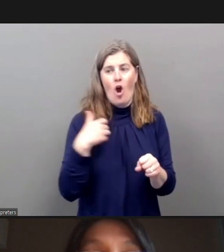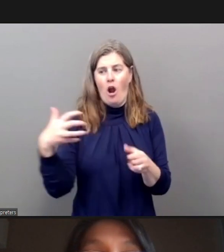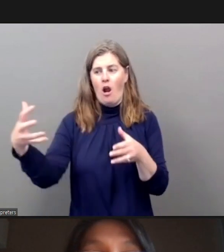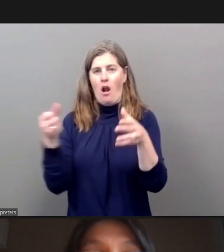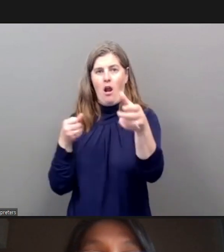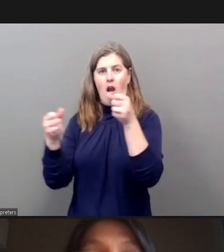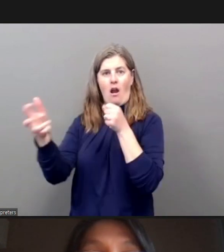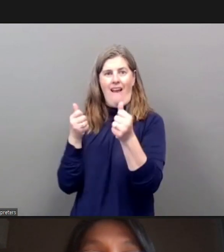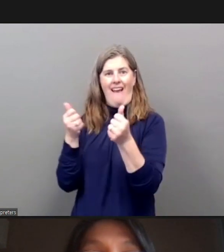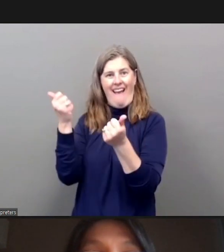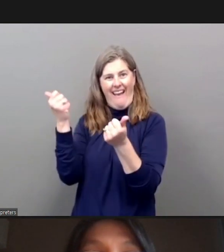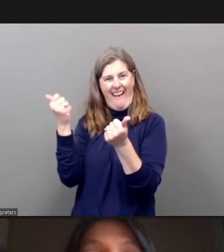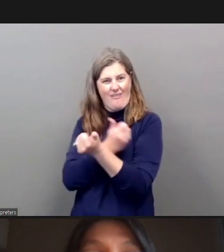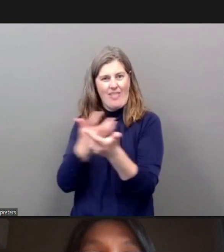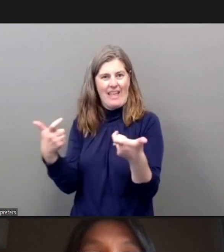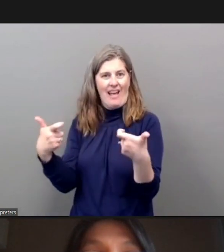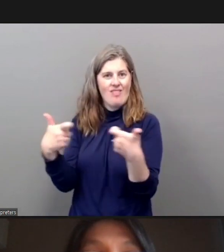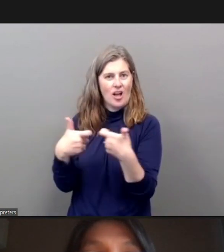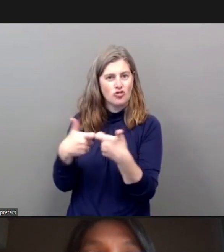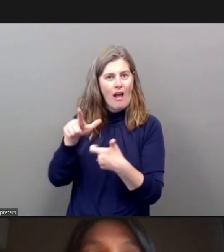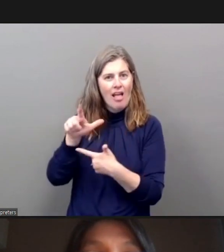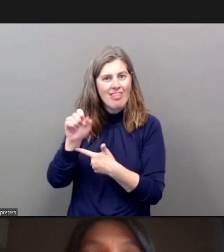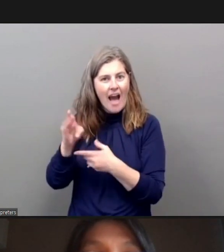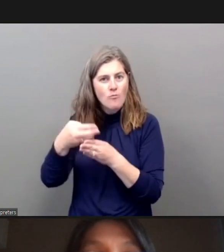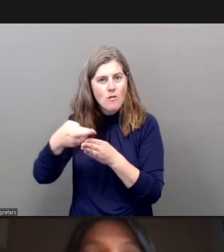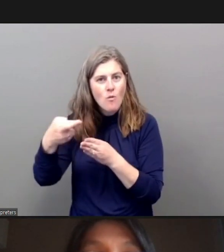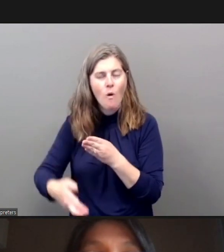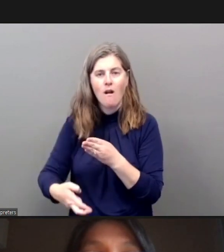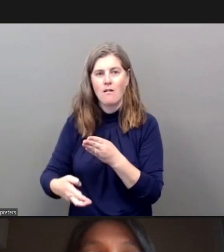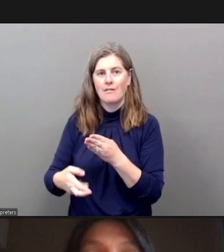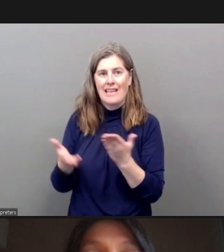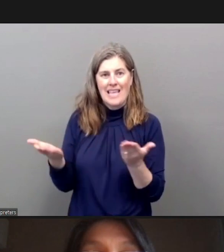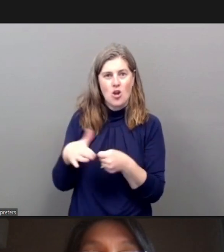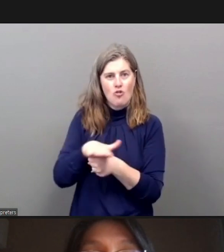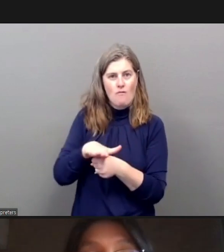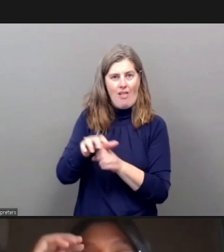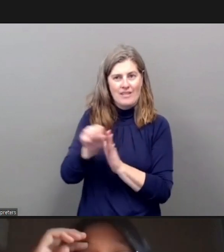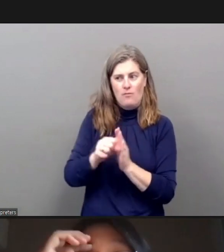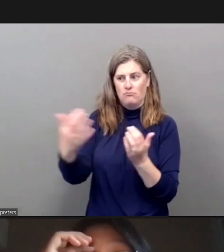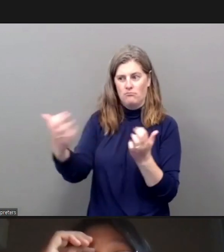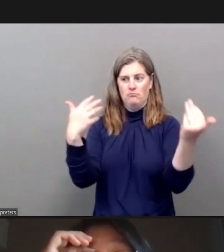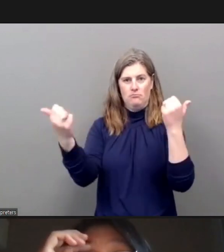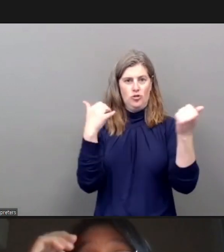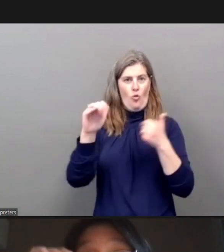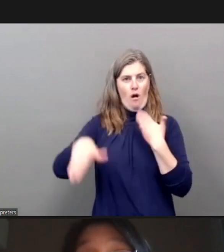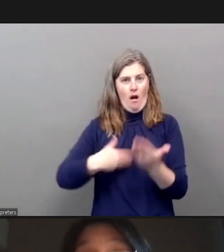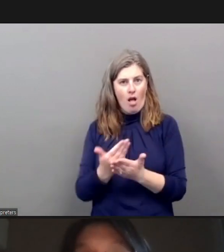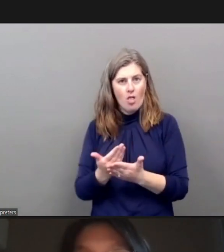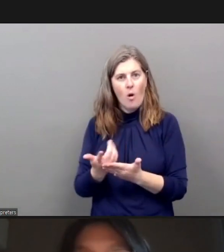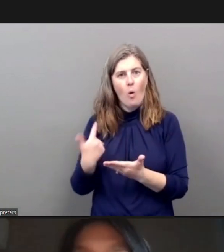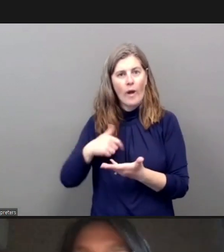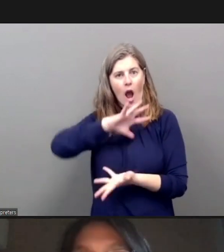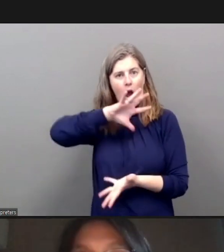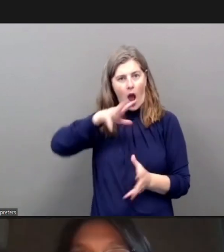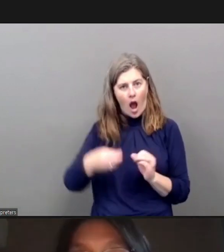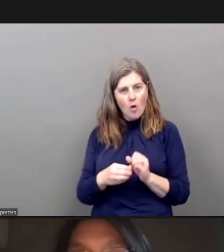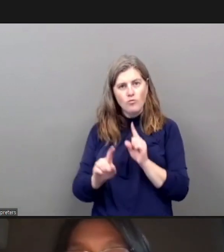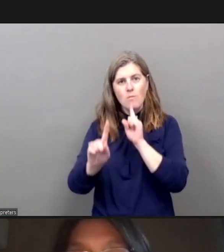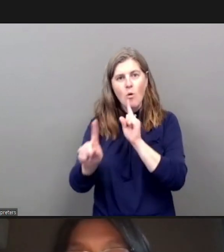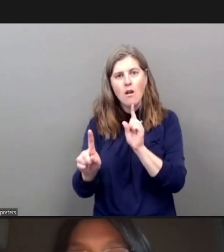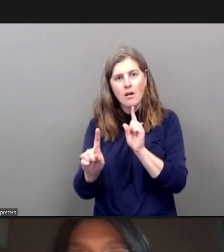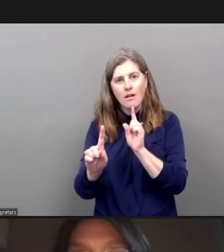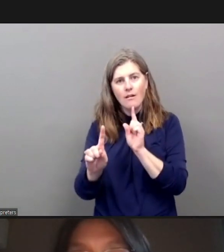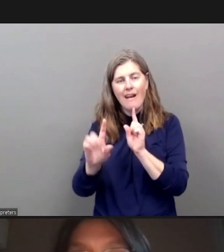single electronic lab report here at the state. And so what we're reporting out are cases